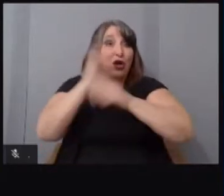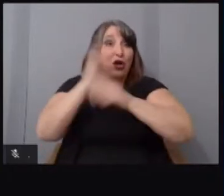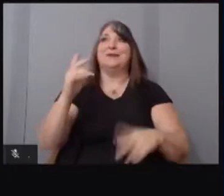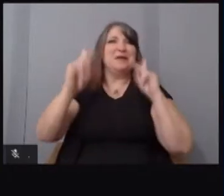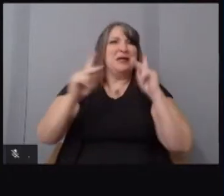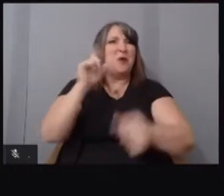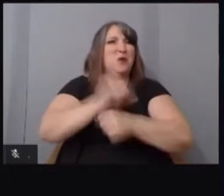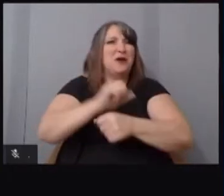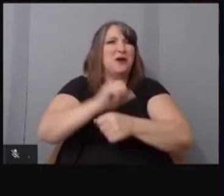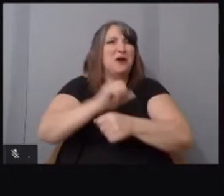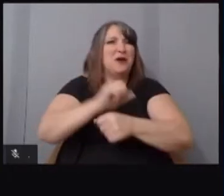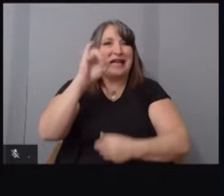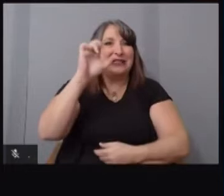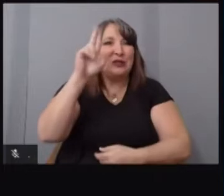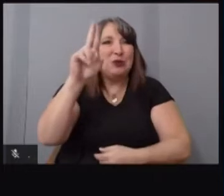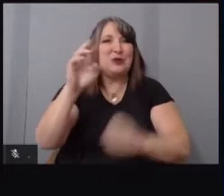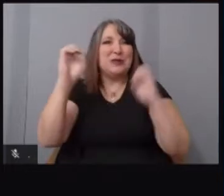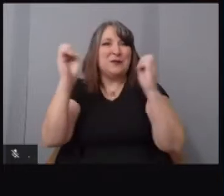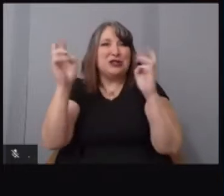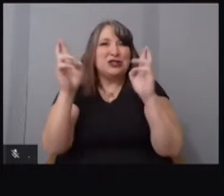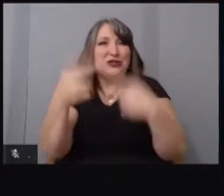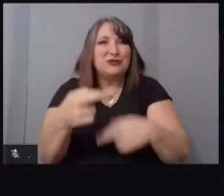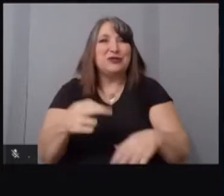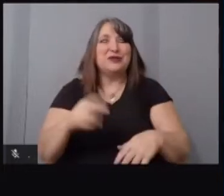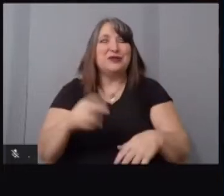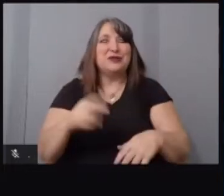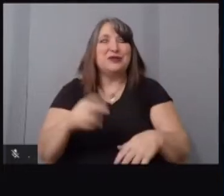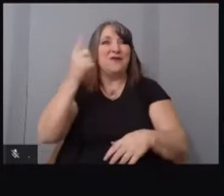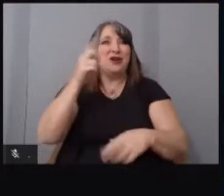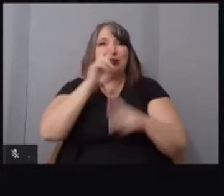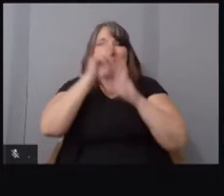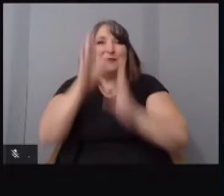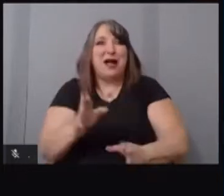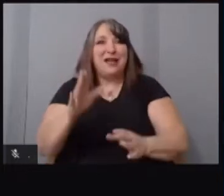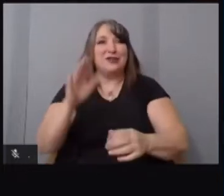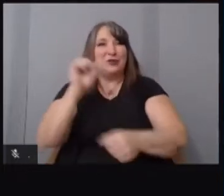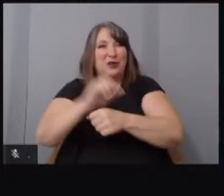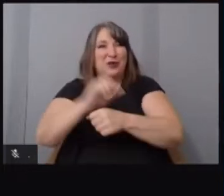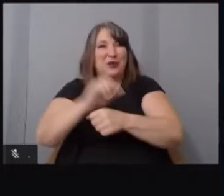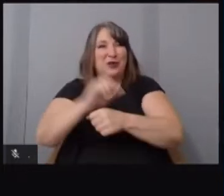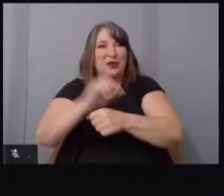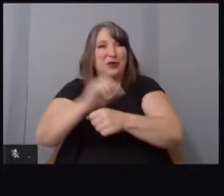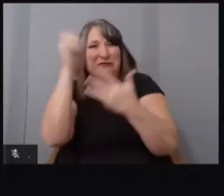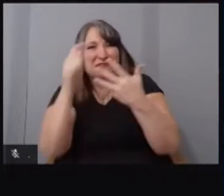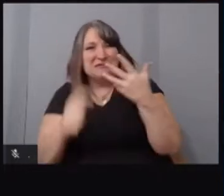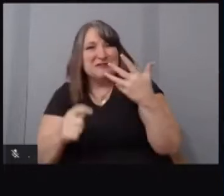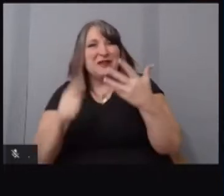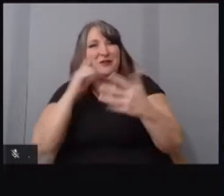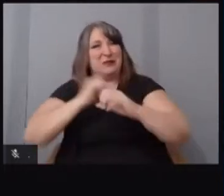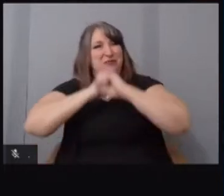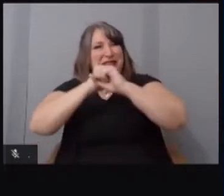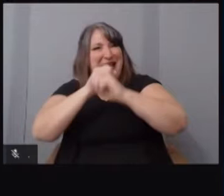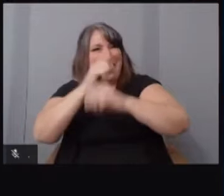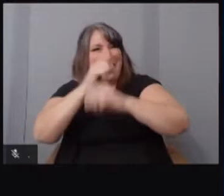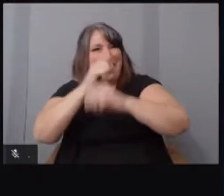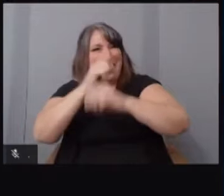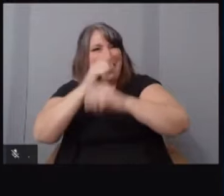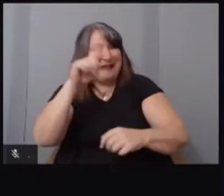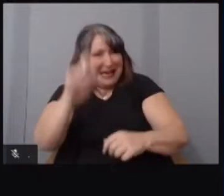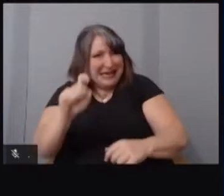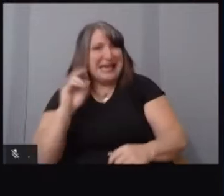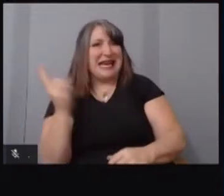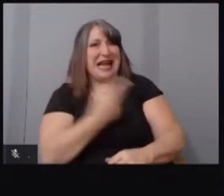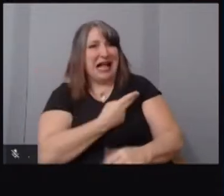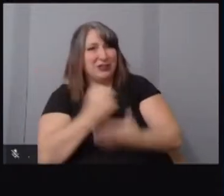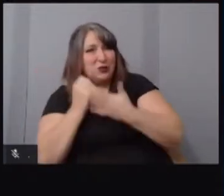our ICUs, on our hospital wards, our first responders who also need you to help protect them during